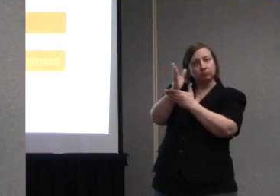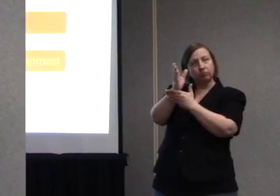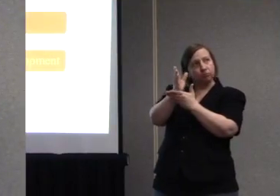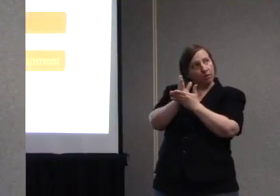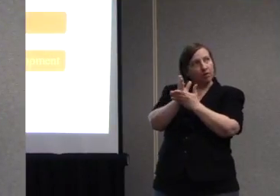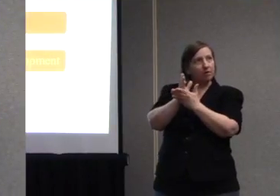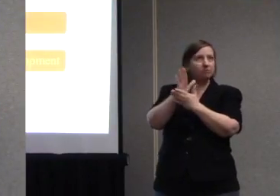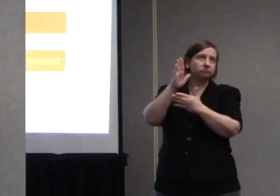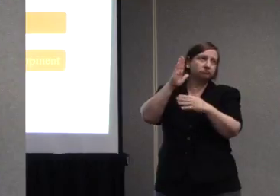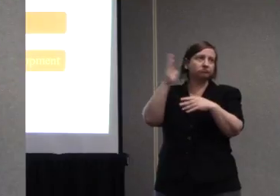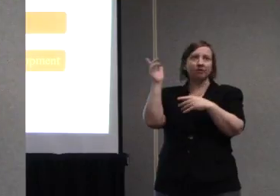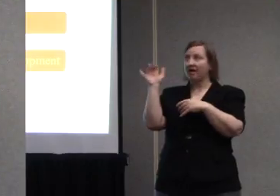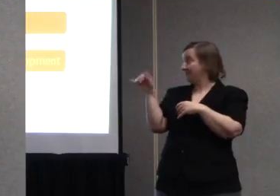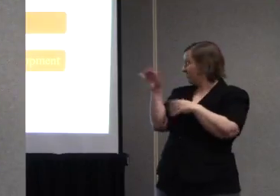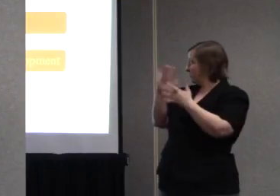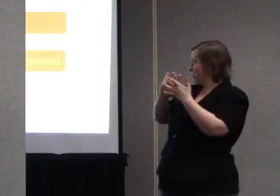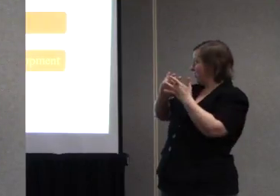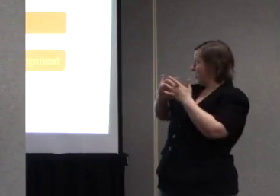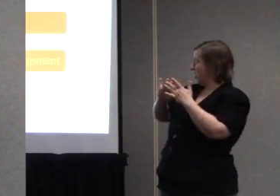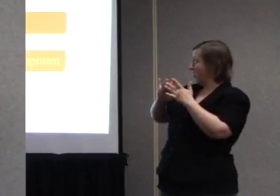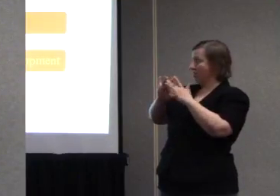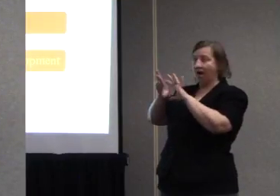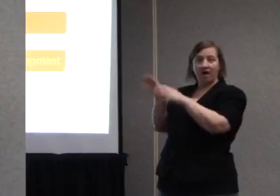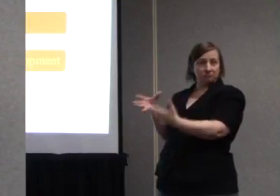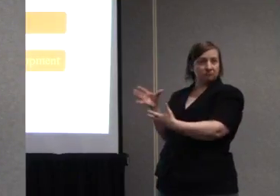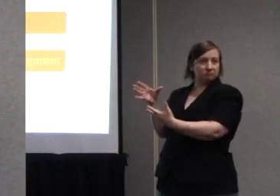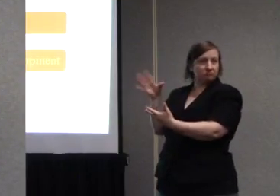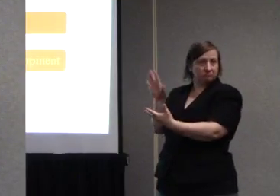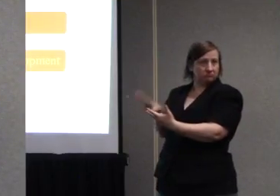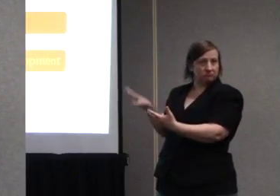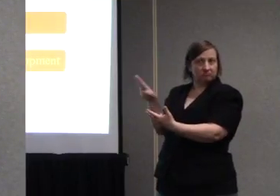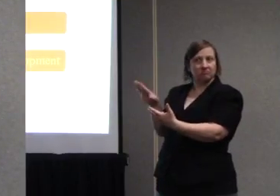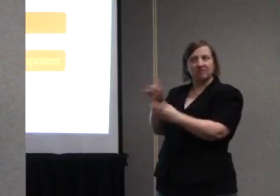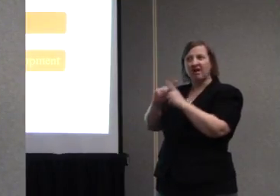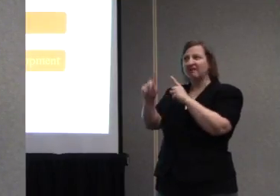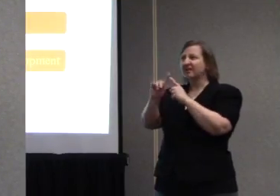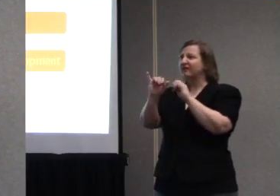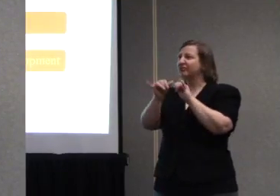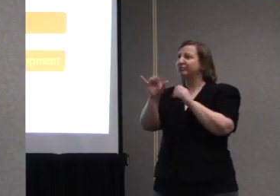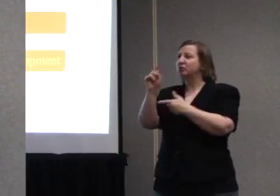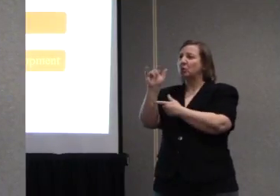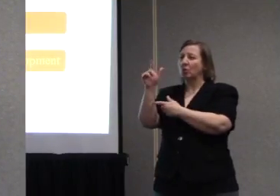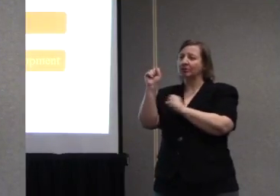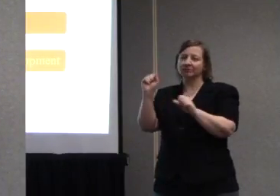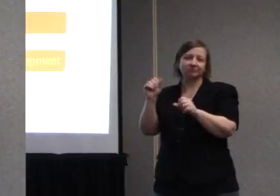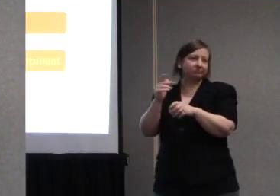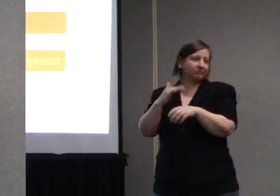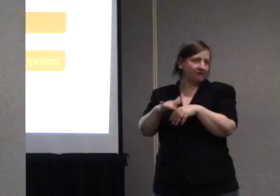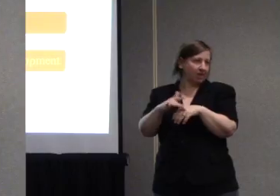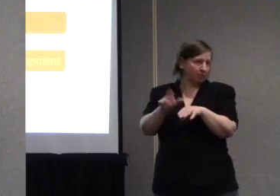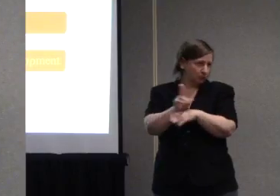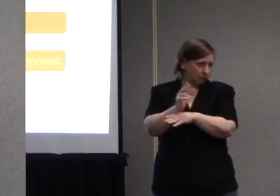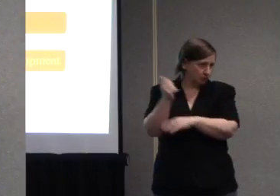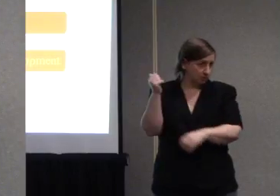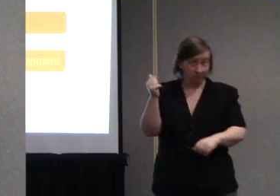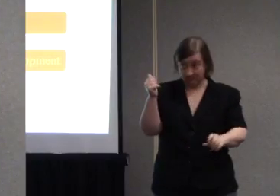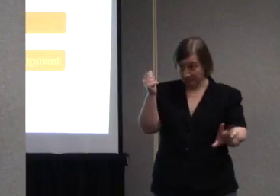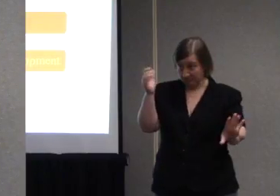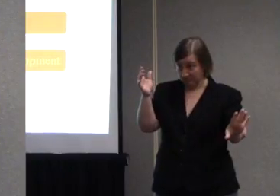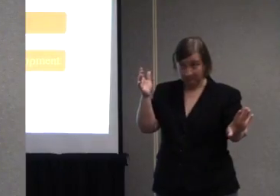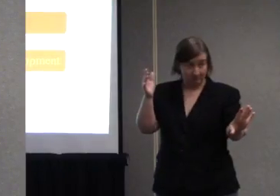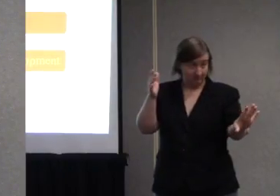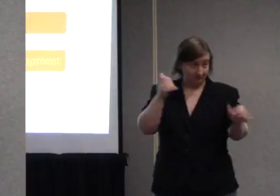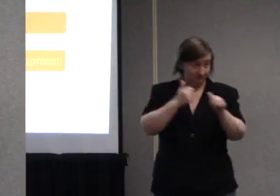use that one as part of the online set of instruments that you're going to have